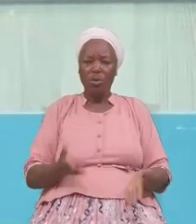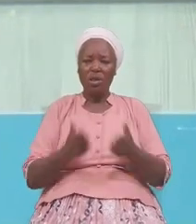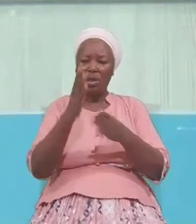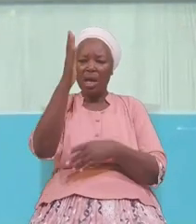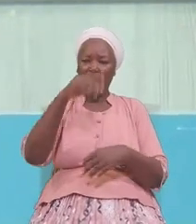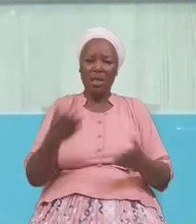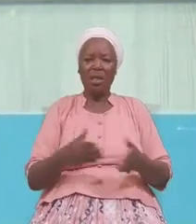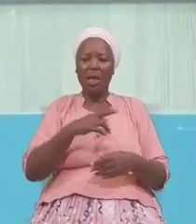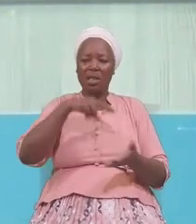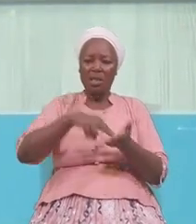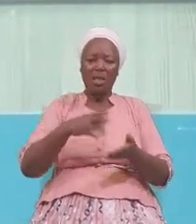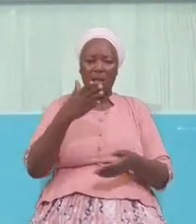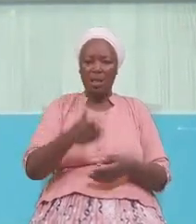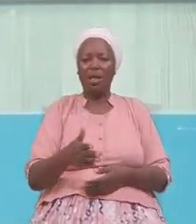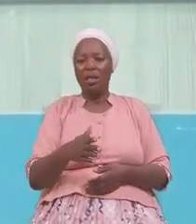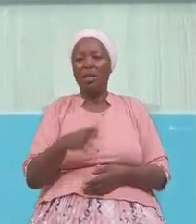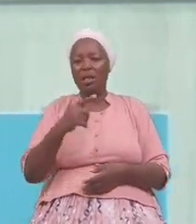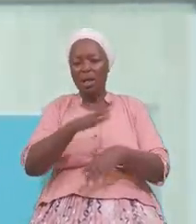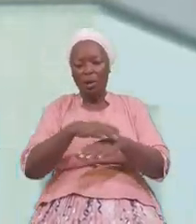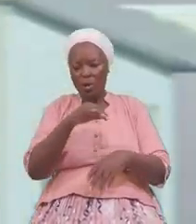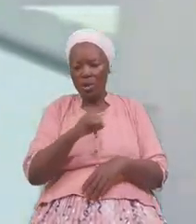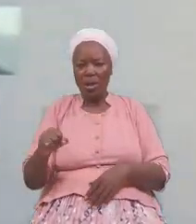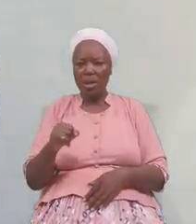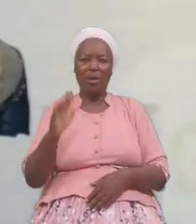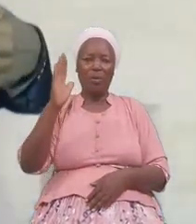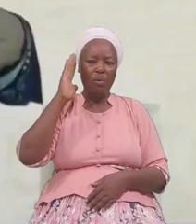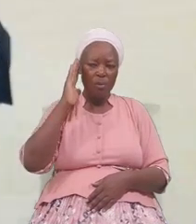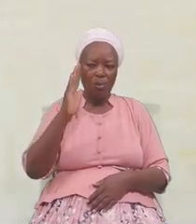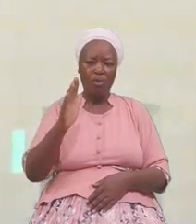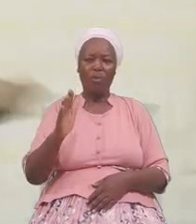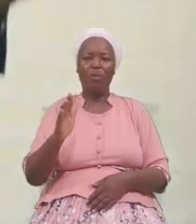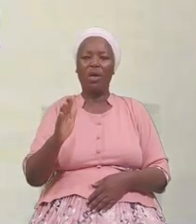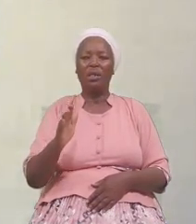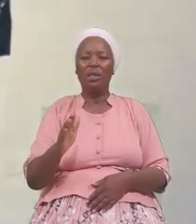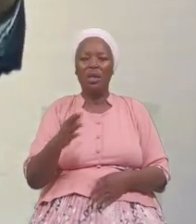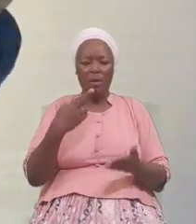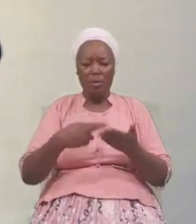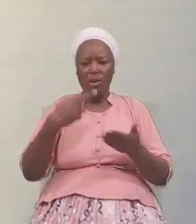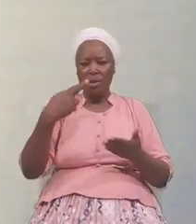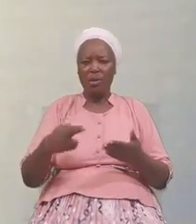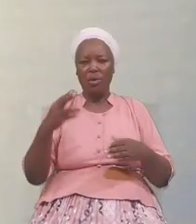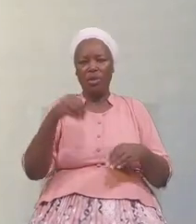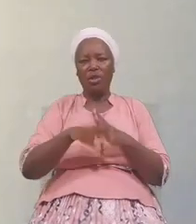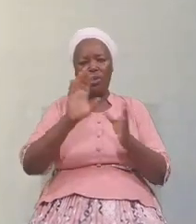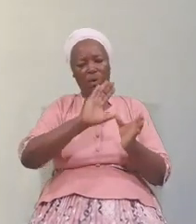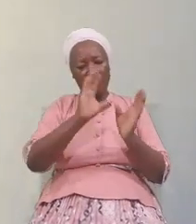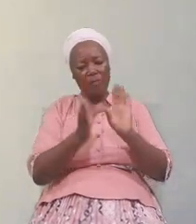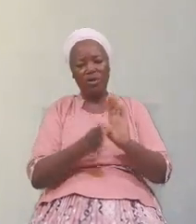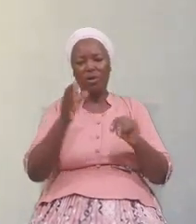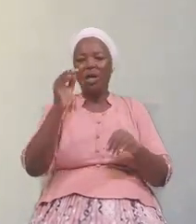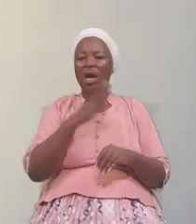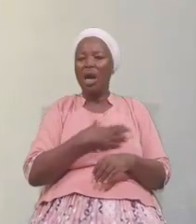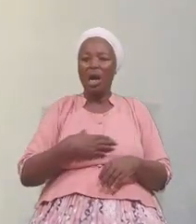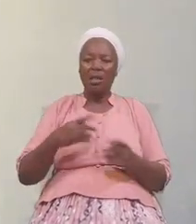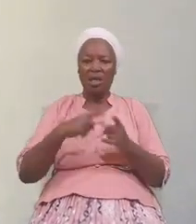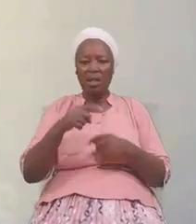and stand up there. The calling will result in your conversion and